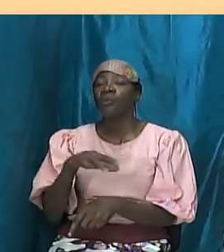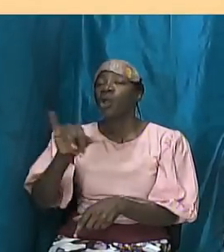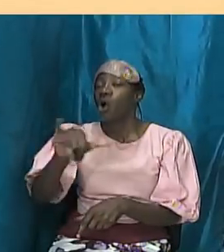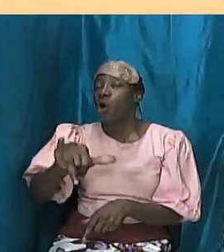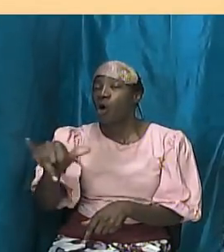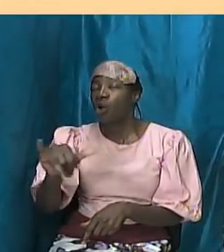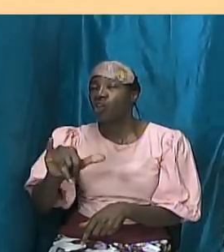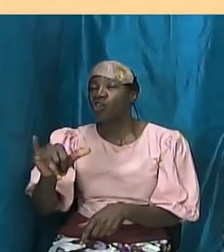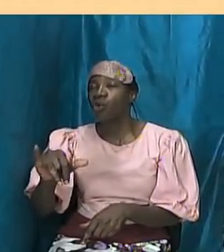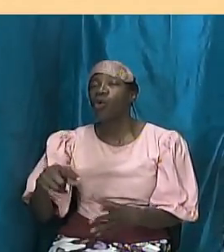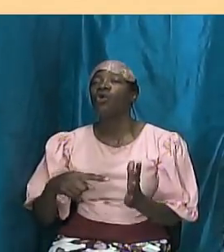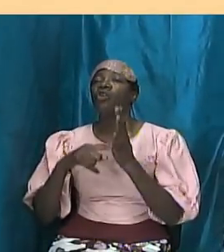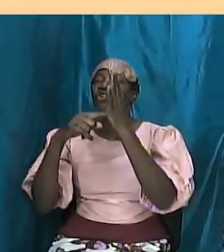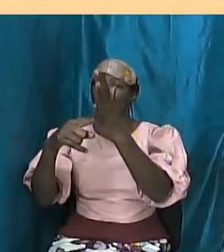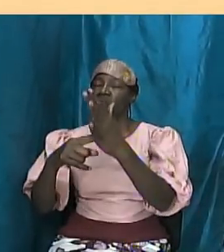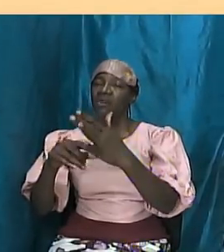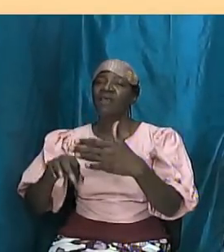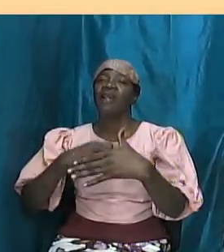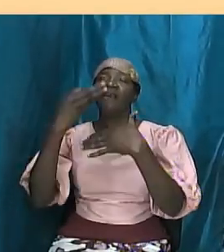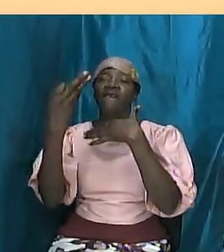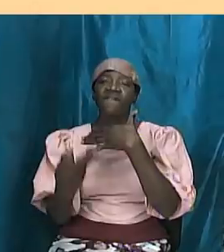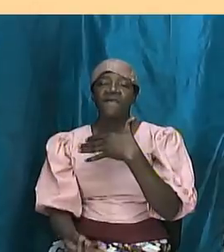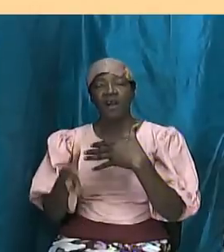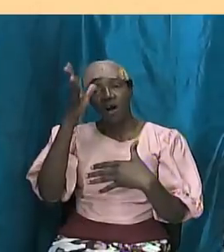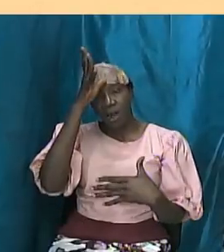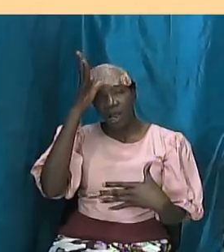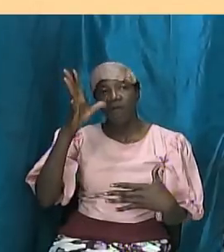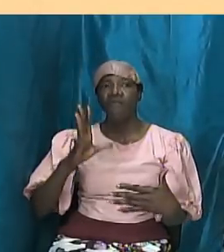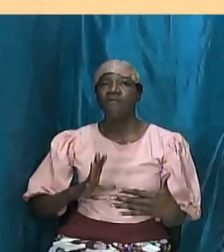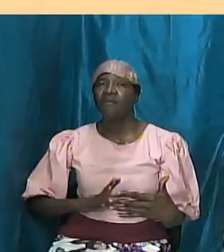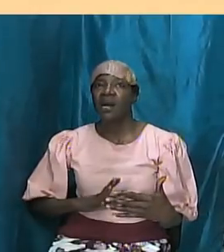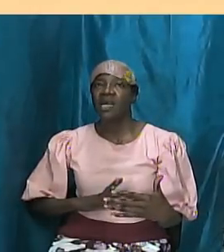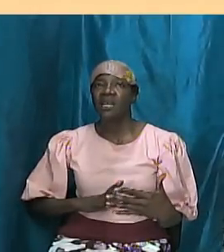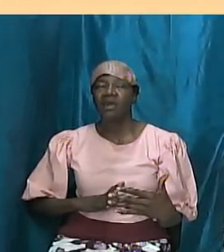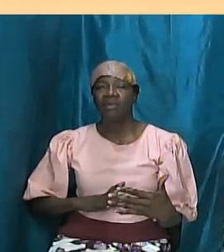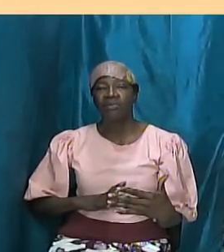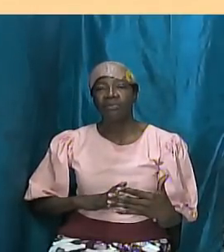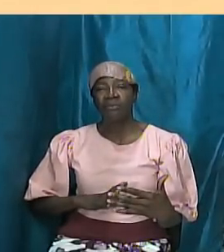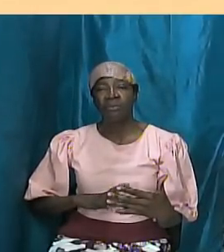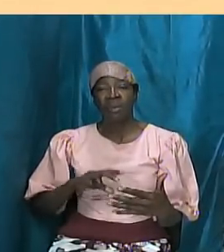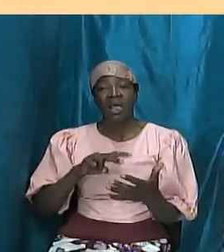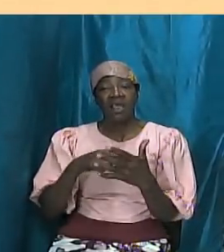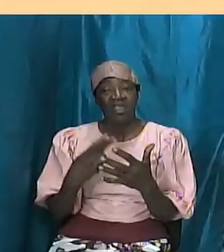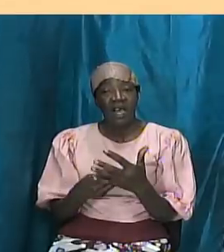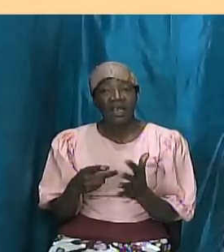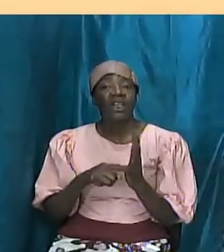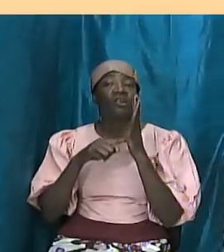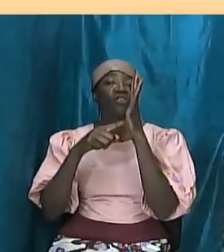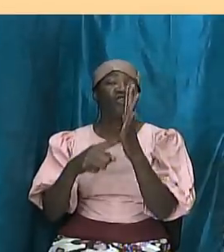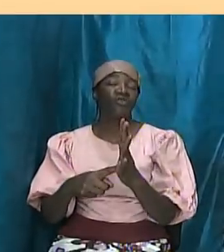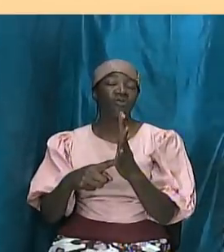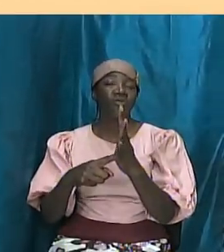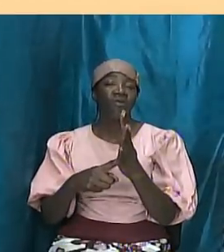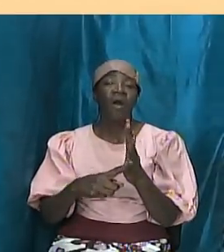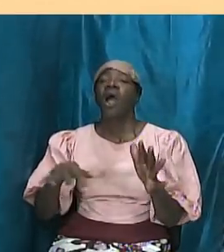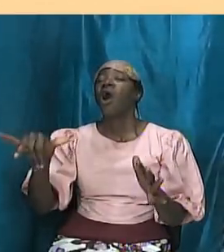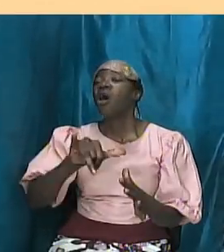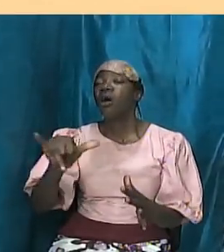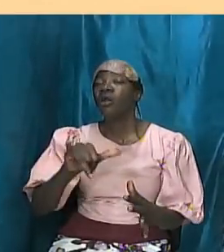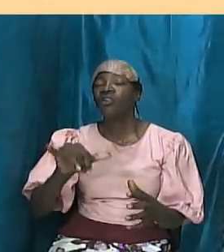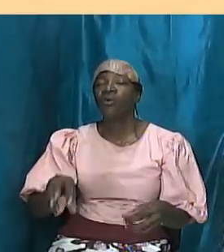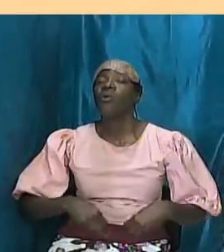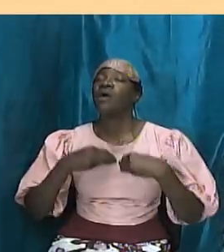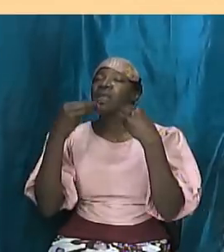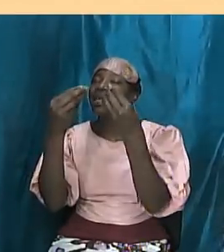us the fall of man. And while that was outlined, it also gave to